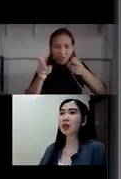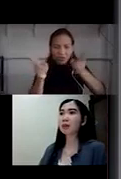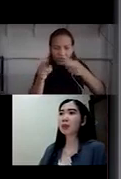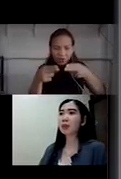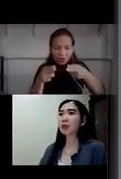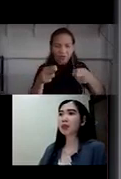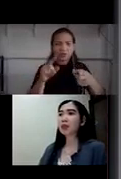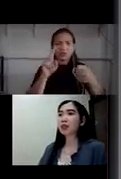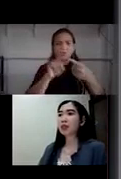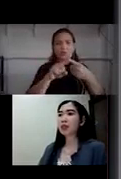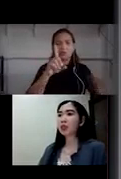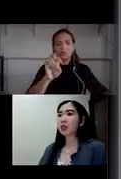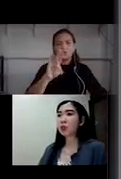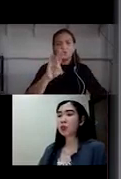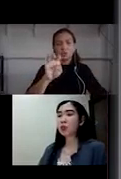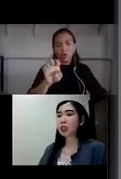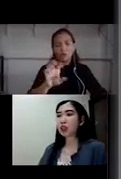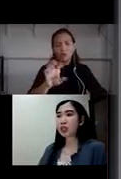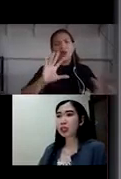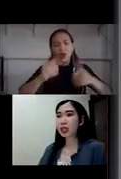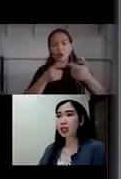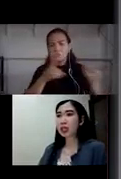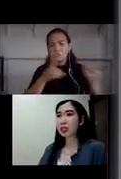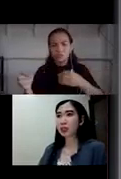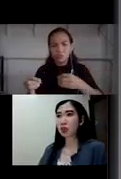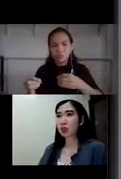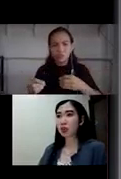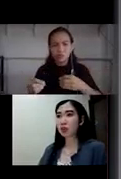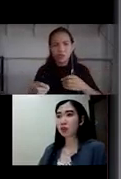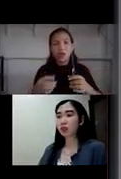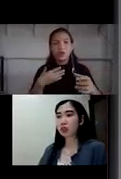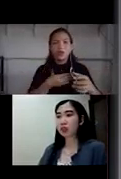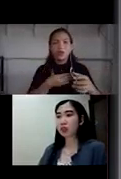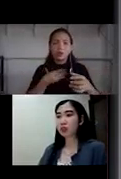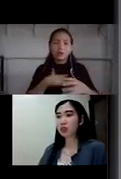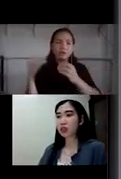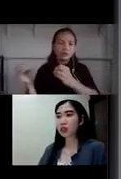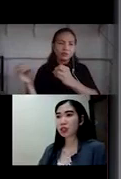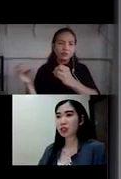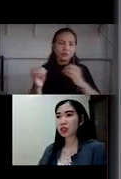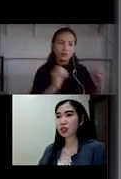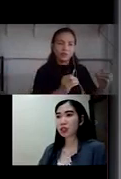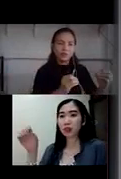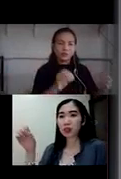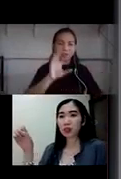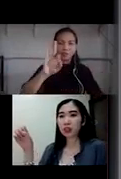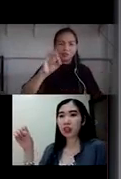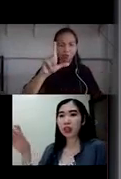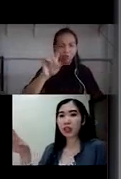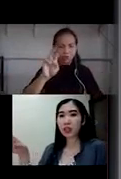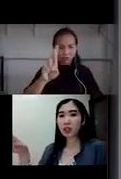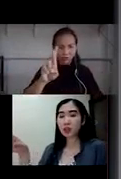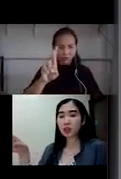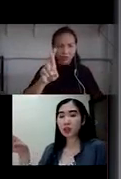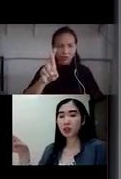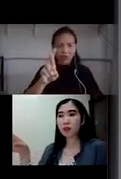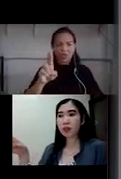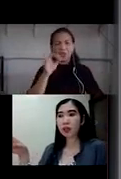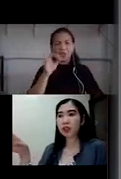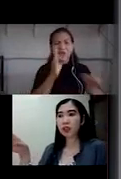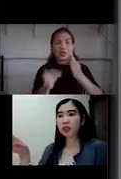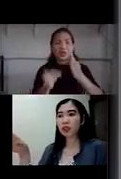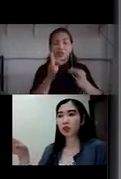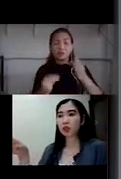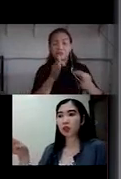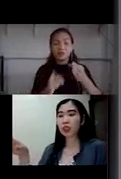Kunyari, gusto mong i-organize itong folder na to kasi if shared lang yung mga